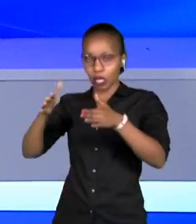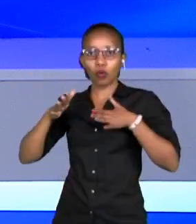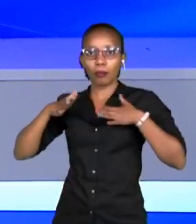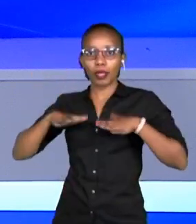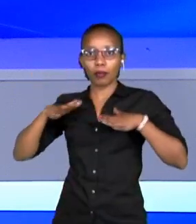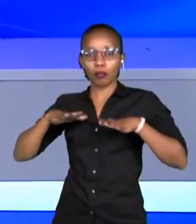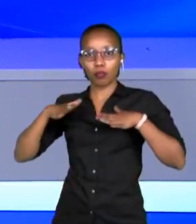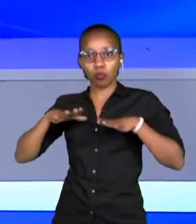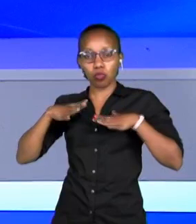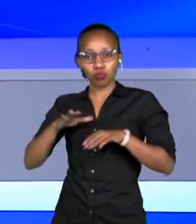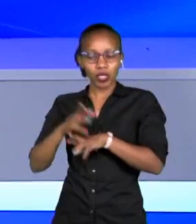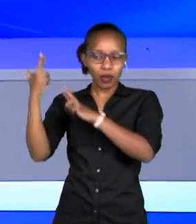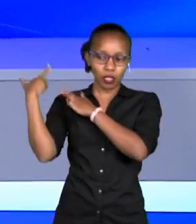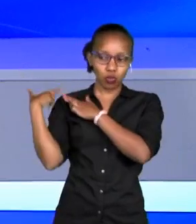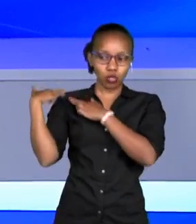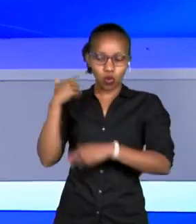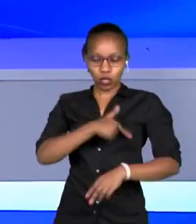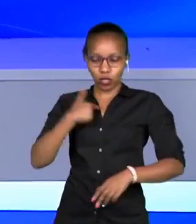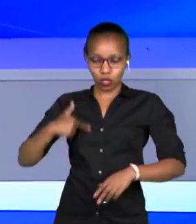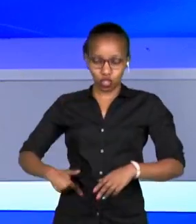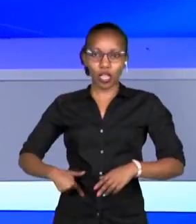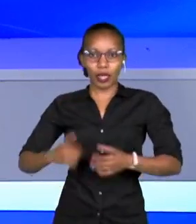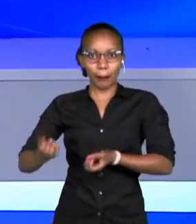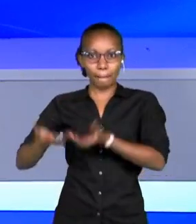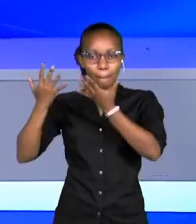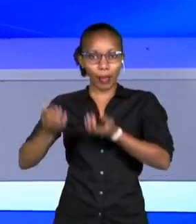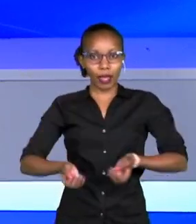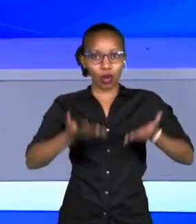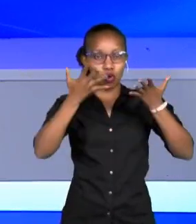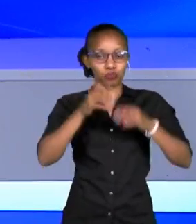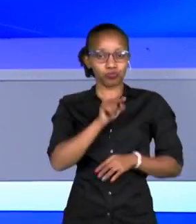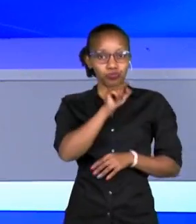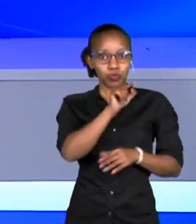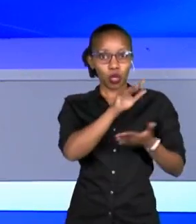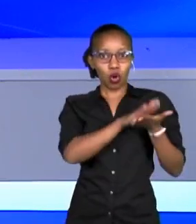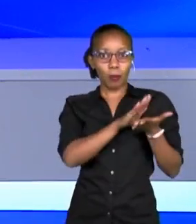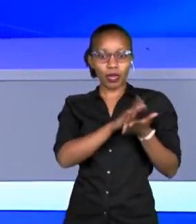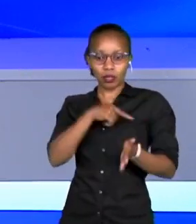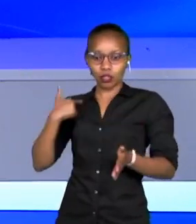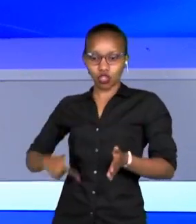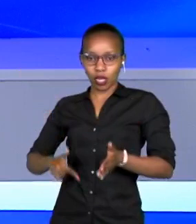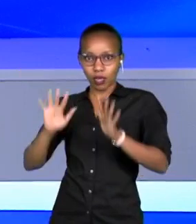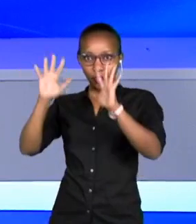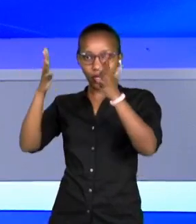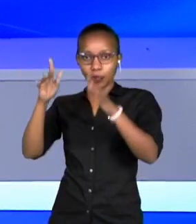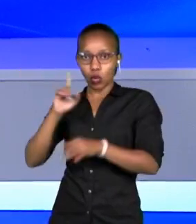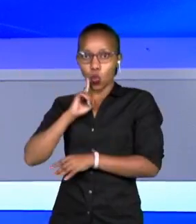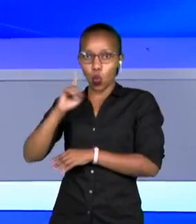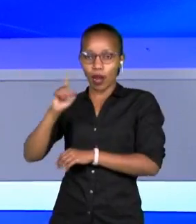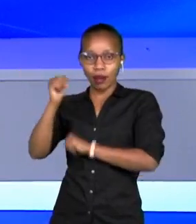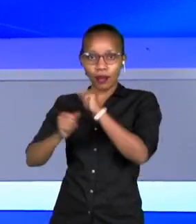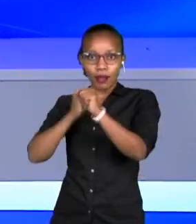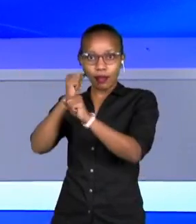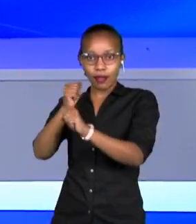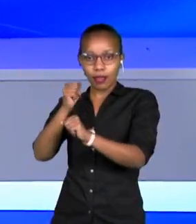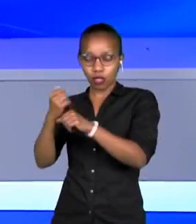as what has been responsible for the Chinese miracle. Tuju's remarks came as China is about to celebrate the 100th anniversary